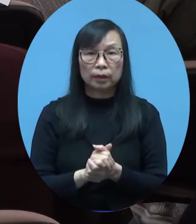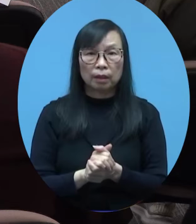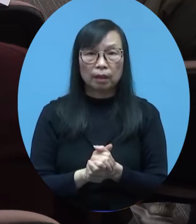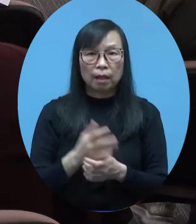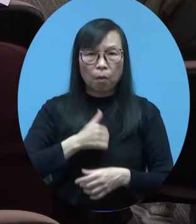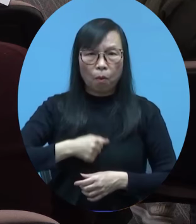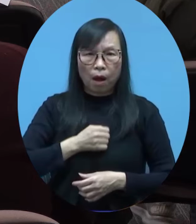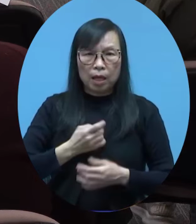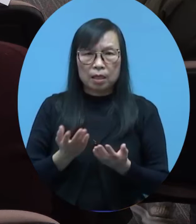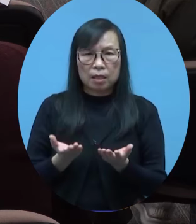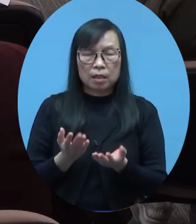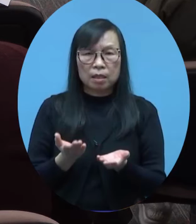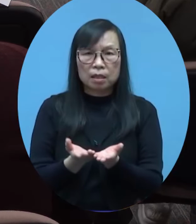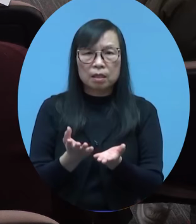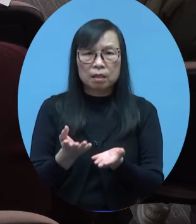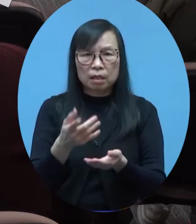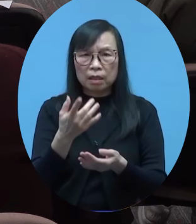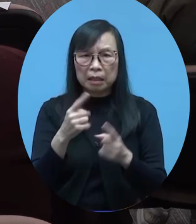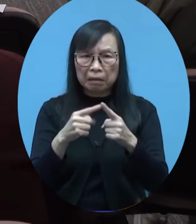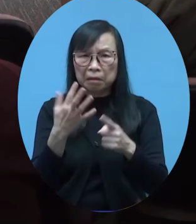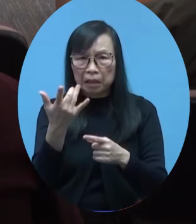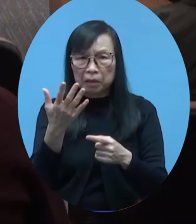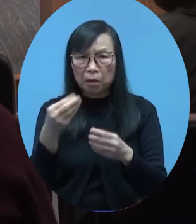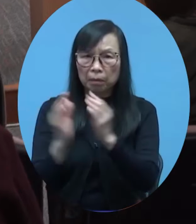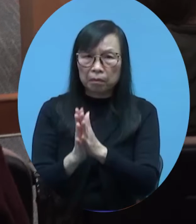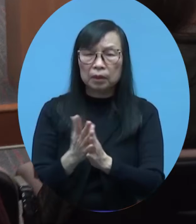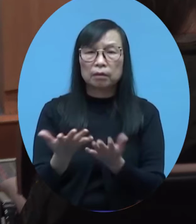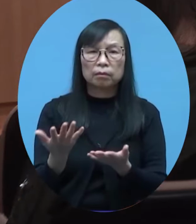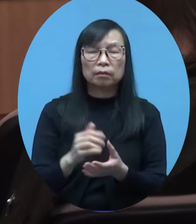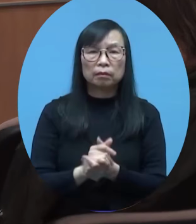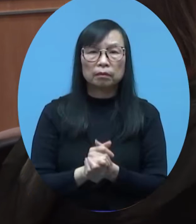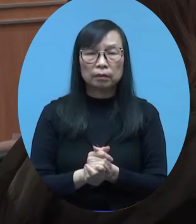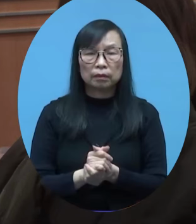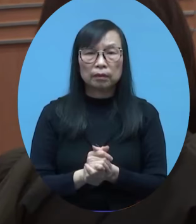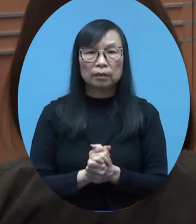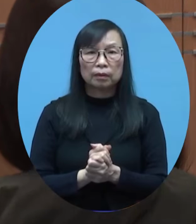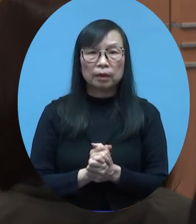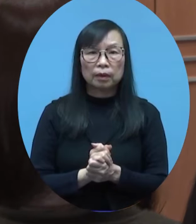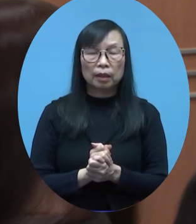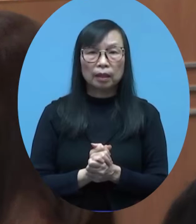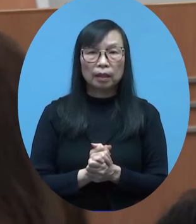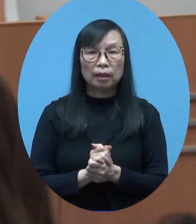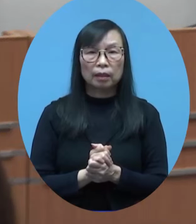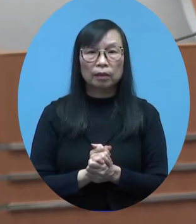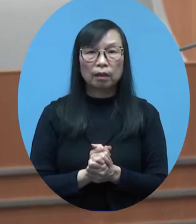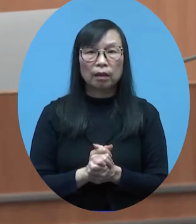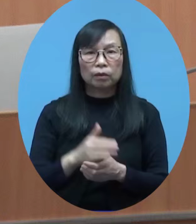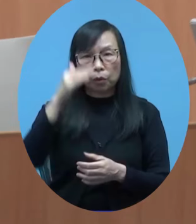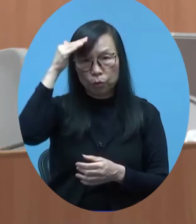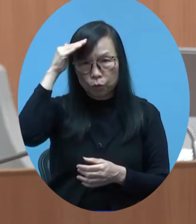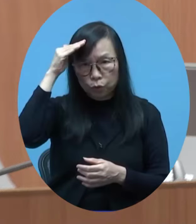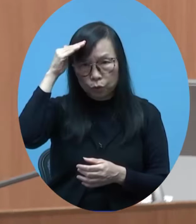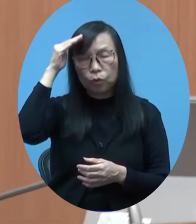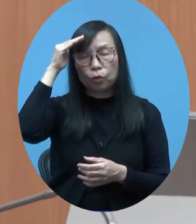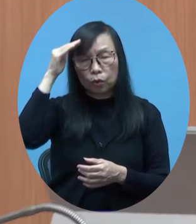COVID? And that's all. Thank you. I'm sorry, I don't have the number of detainees in the